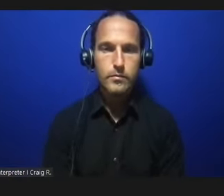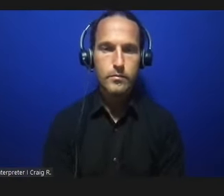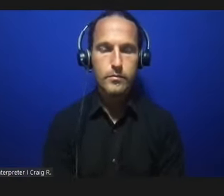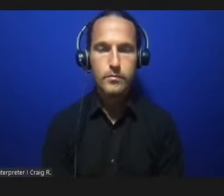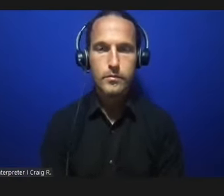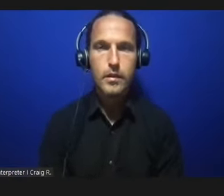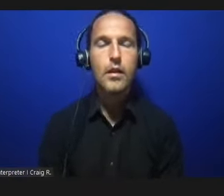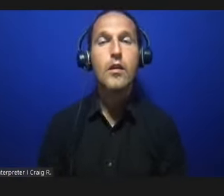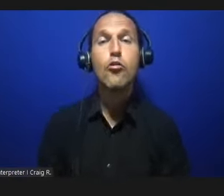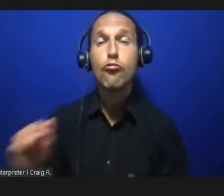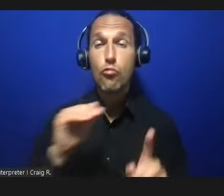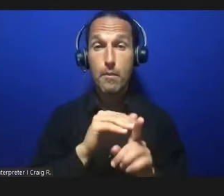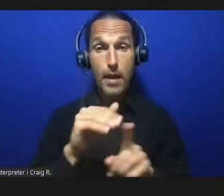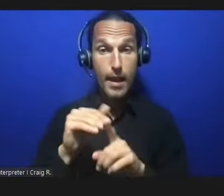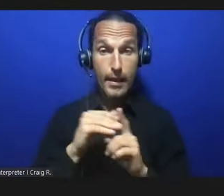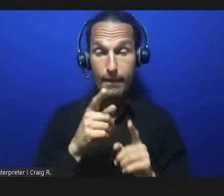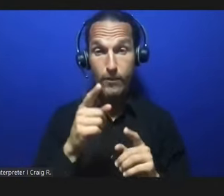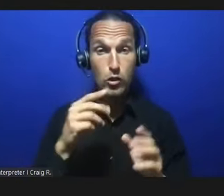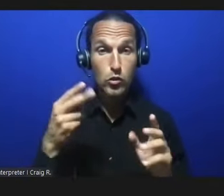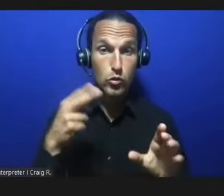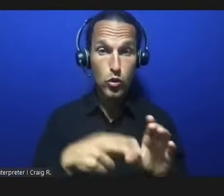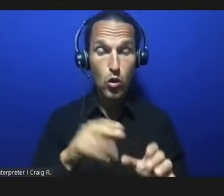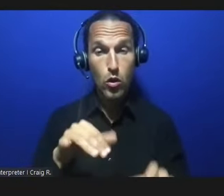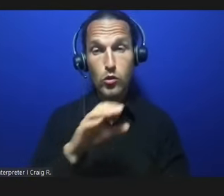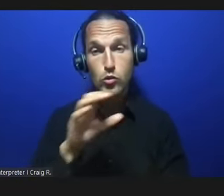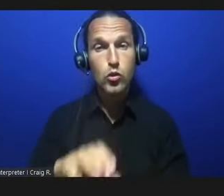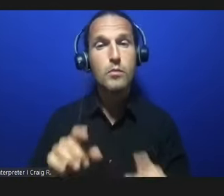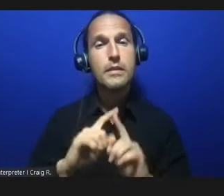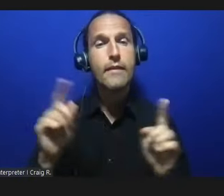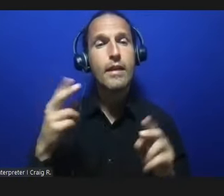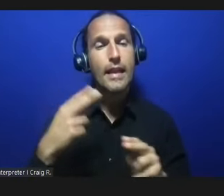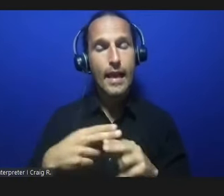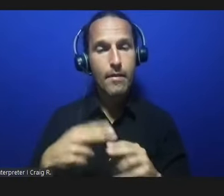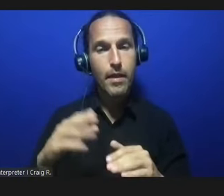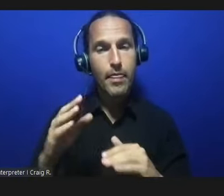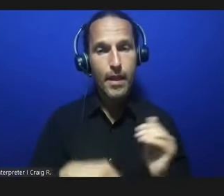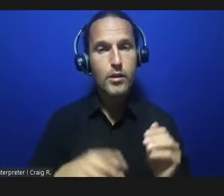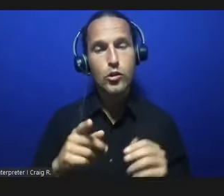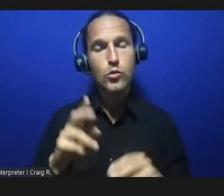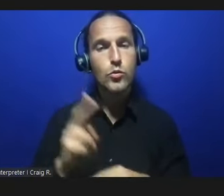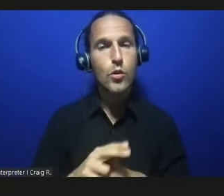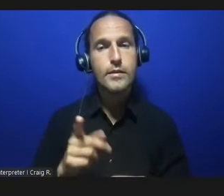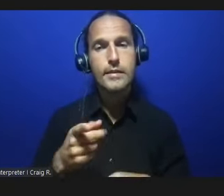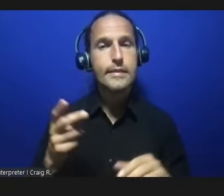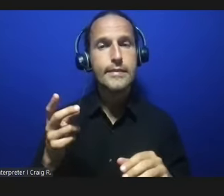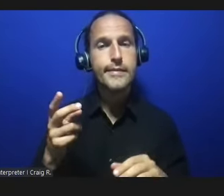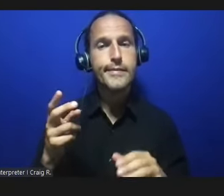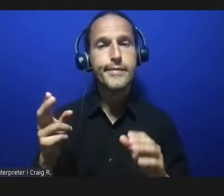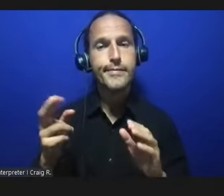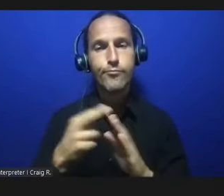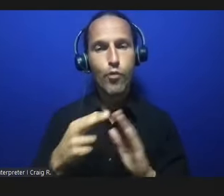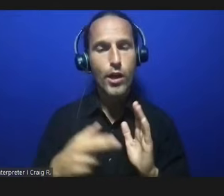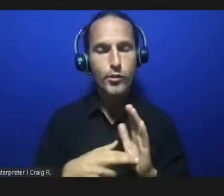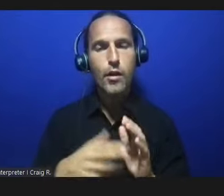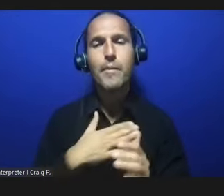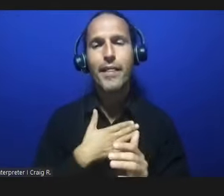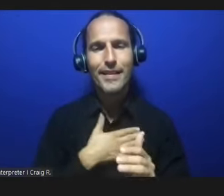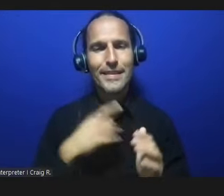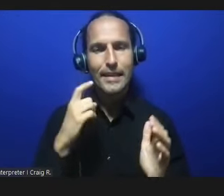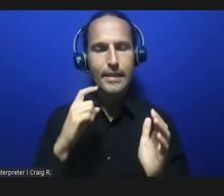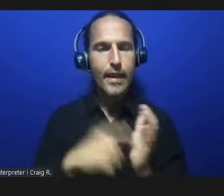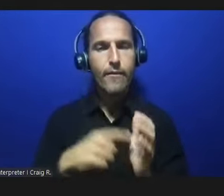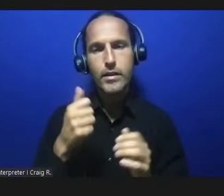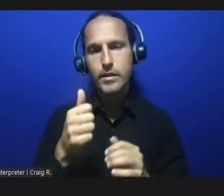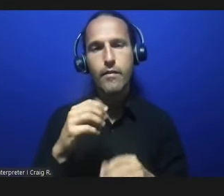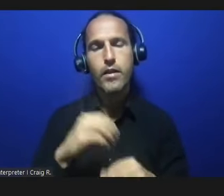As a reminder, if you've joined the Zoom under a name that is different from the one you used when you signed up to speak, please identify yourself in